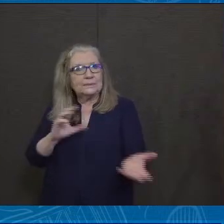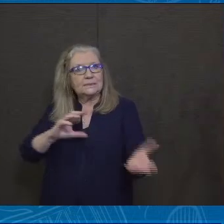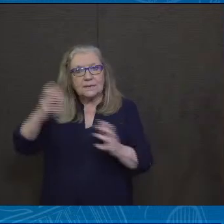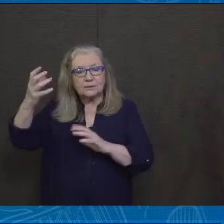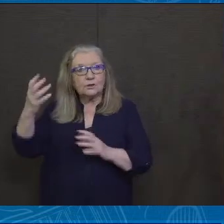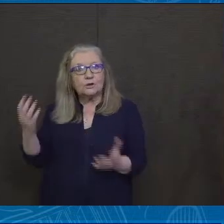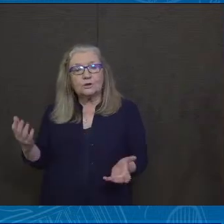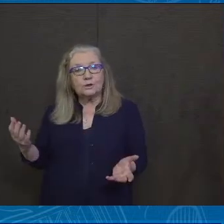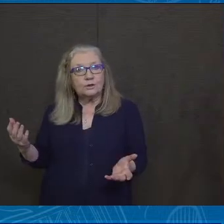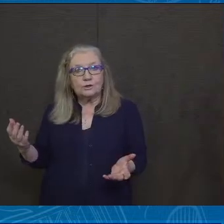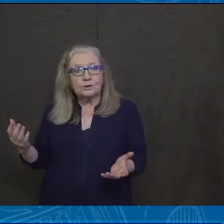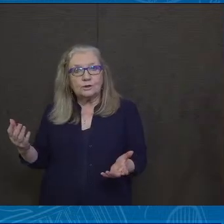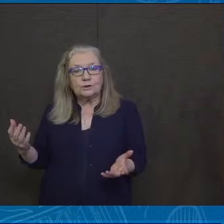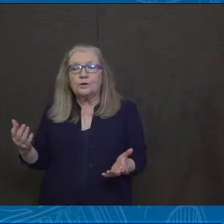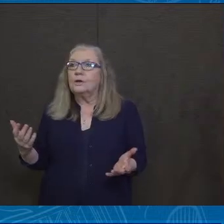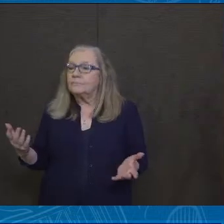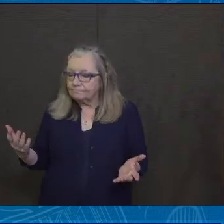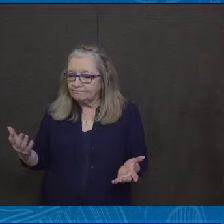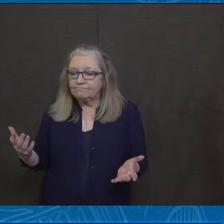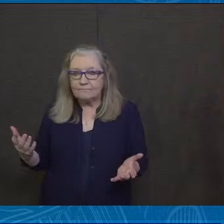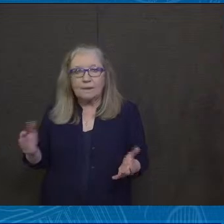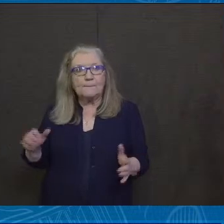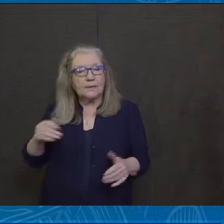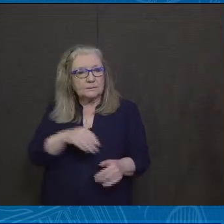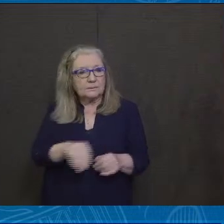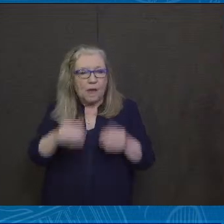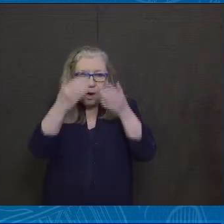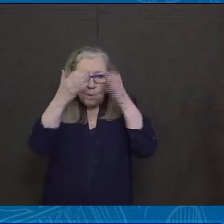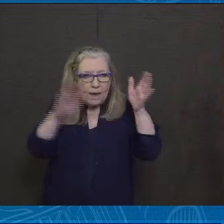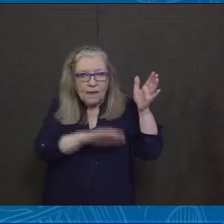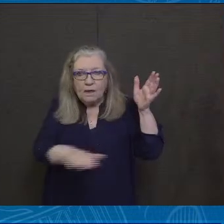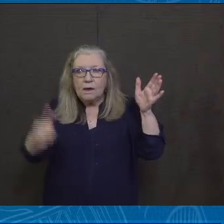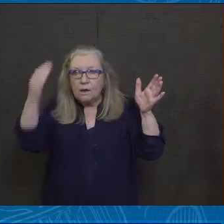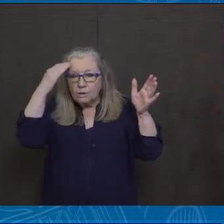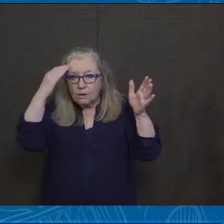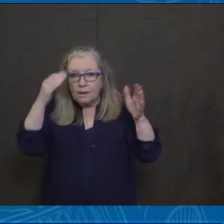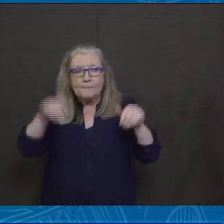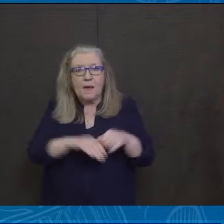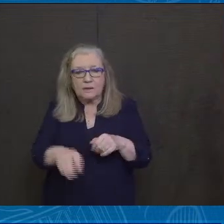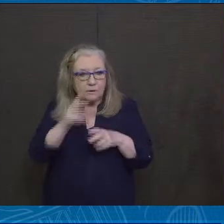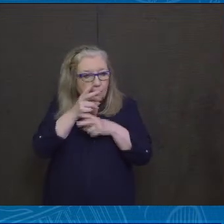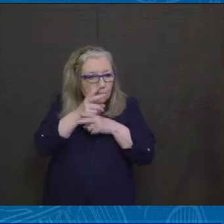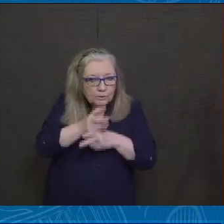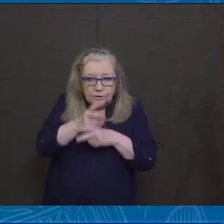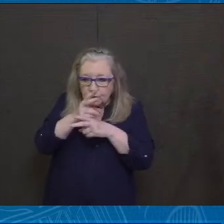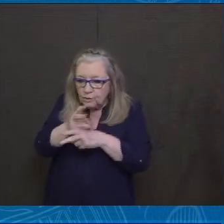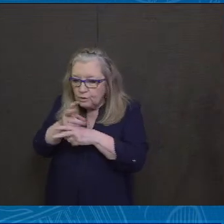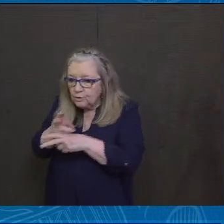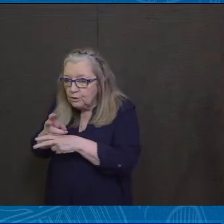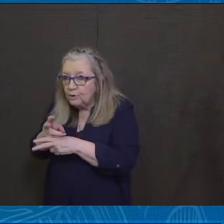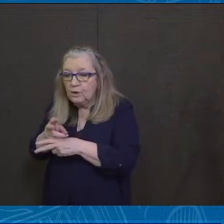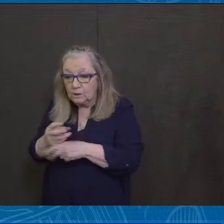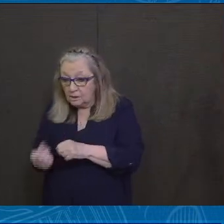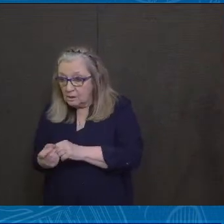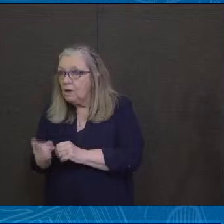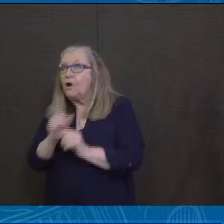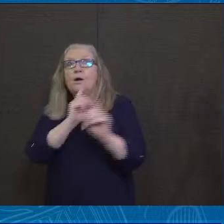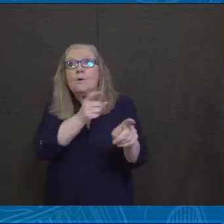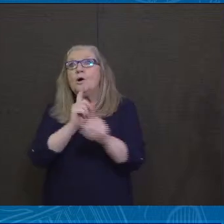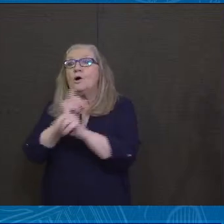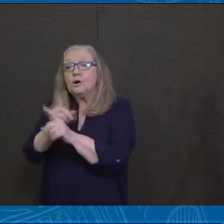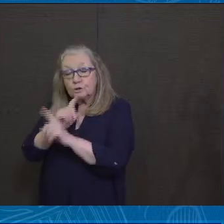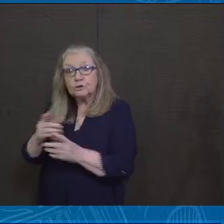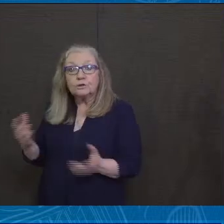through proactive awareness, maintenance, monitoring, and also reporting activities. So the main